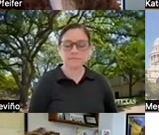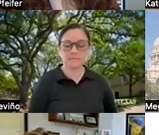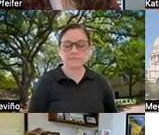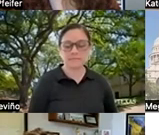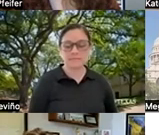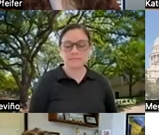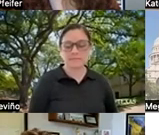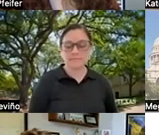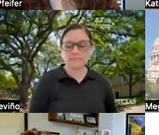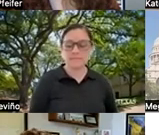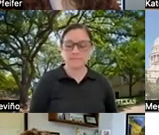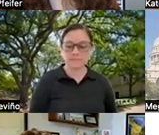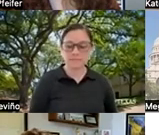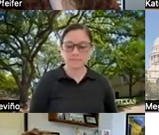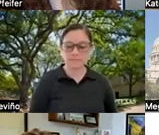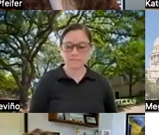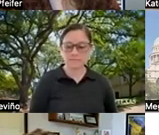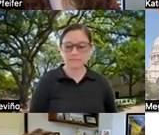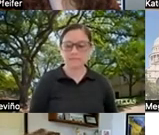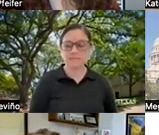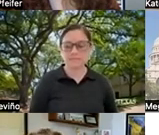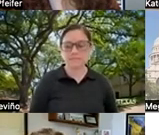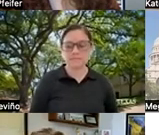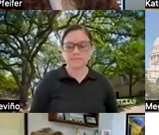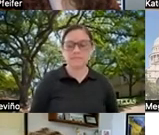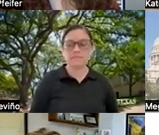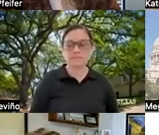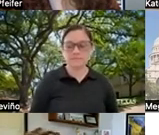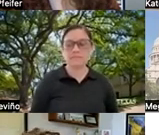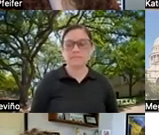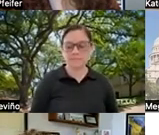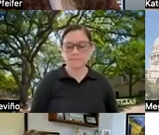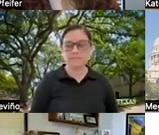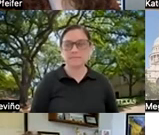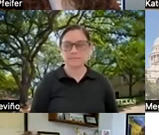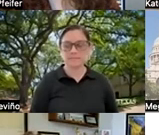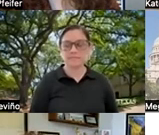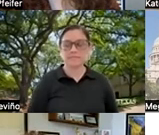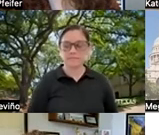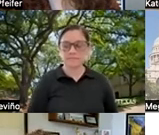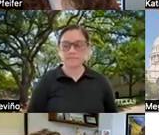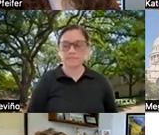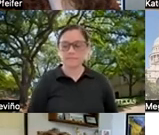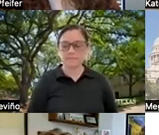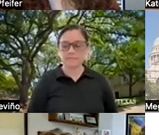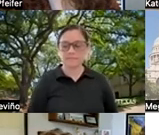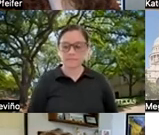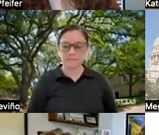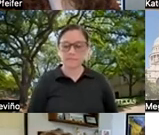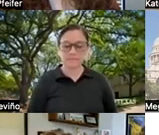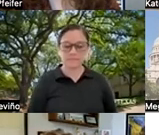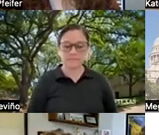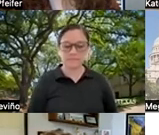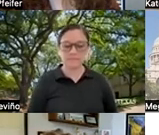And so we wanted to set some parameters for this process really early on. And so let's talk about what makes